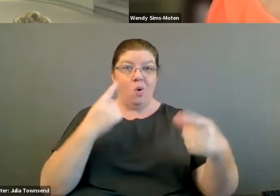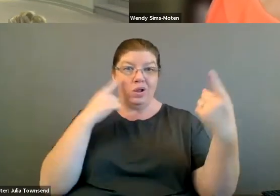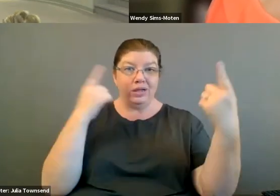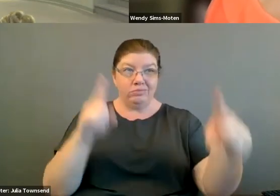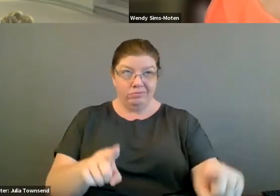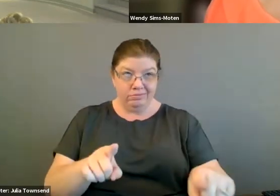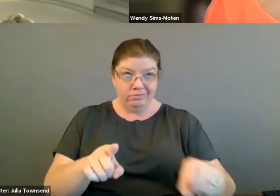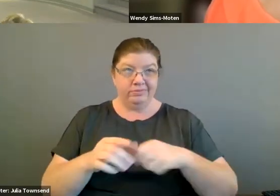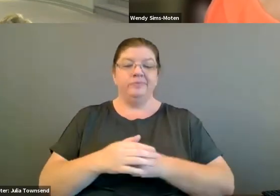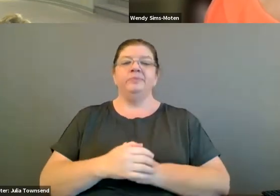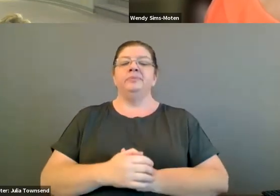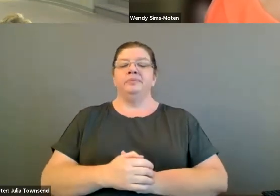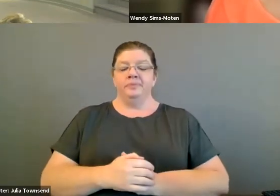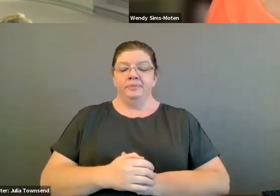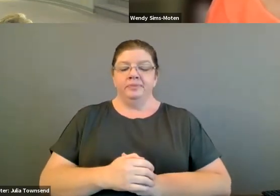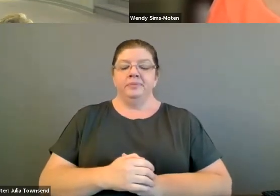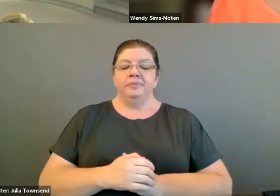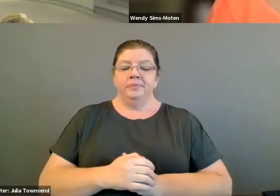unanimously.